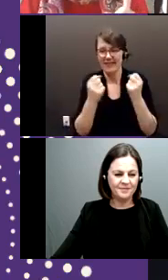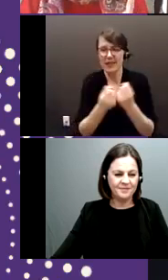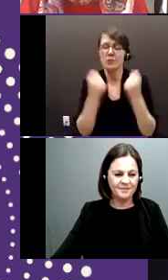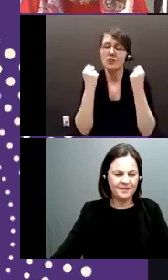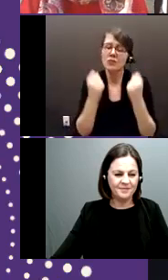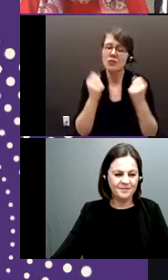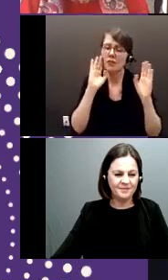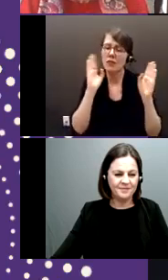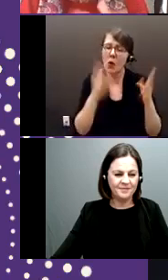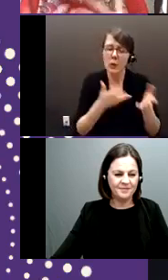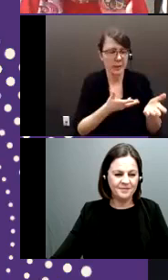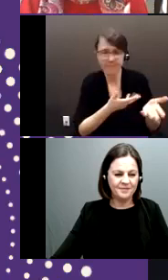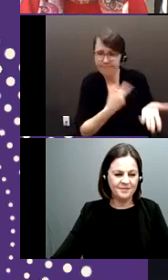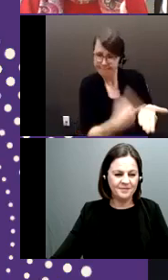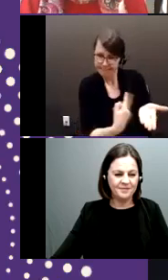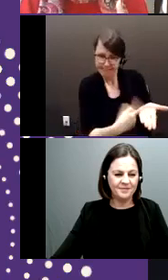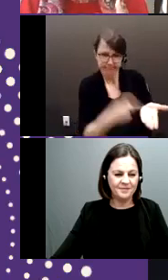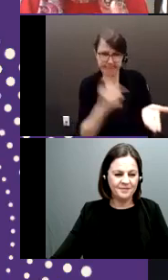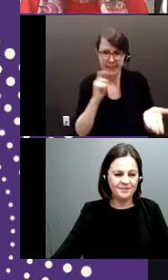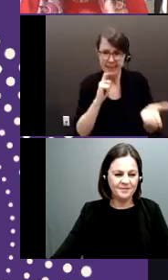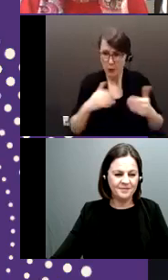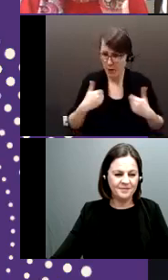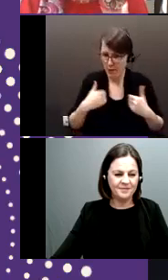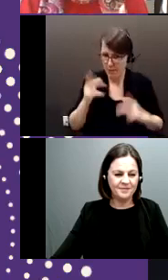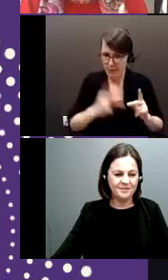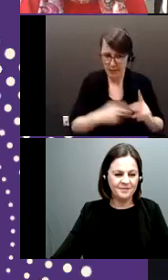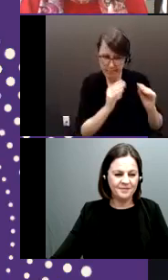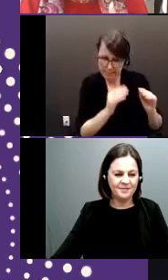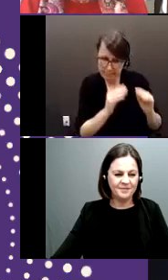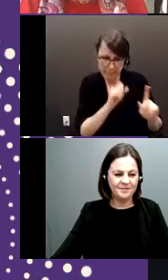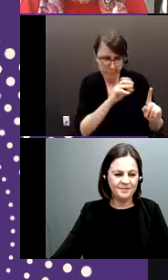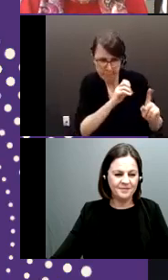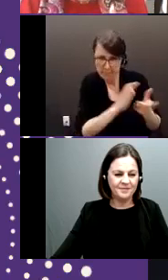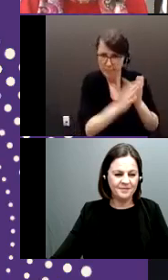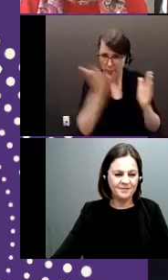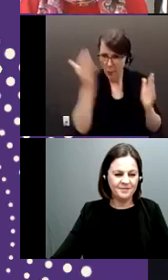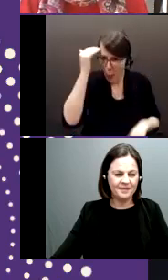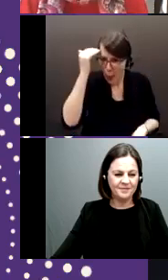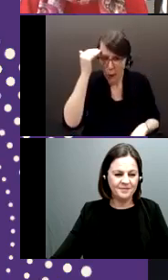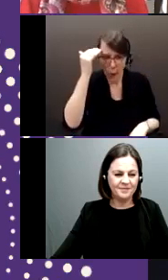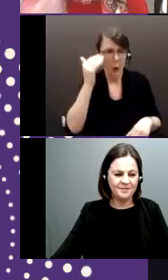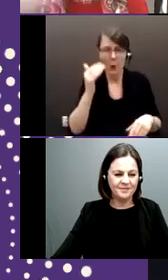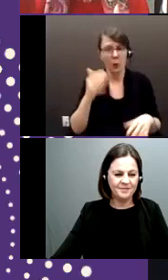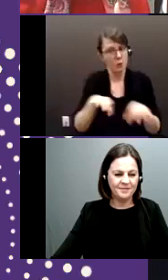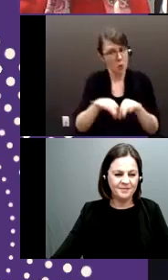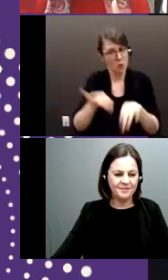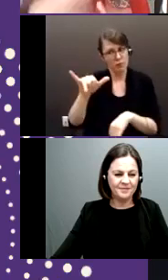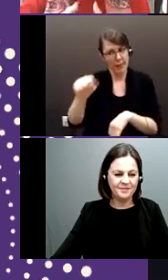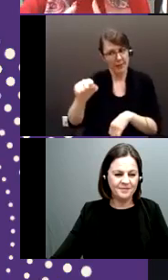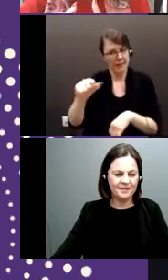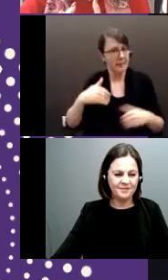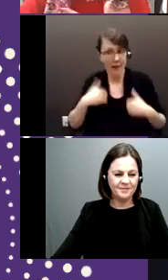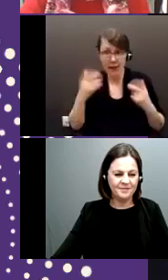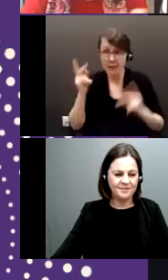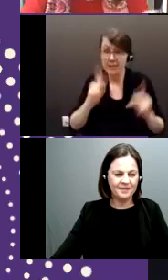don't dispute that. I think it's important that we create awareness and we educate young people out there today who are